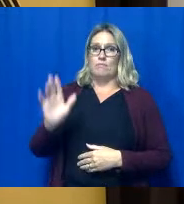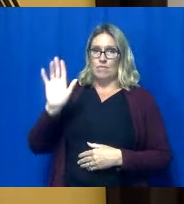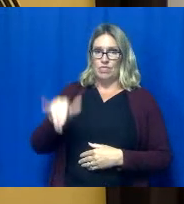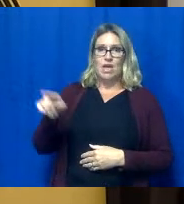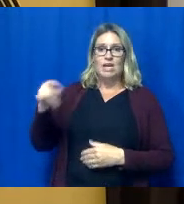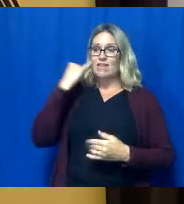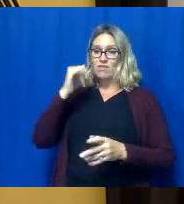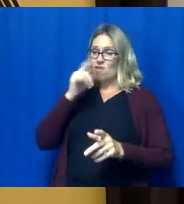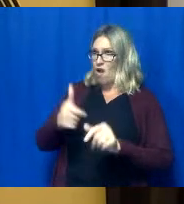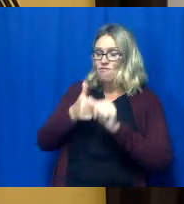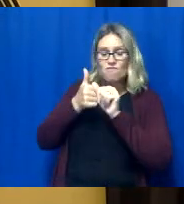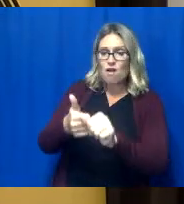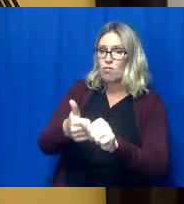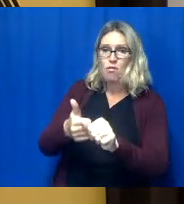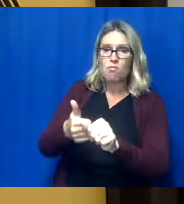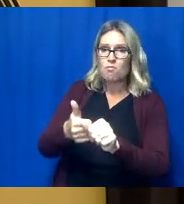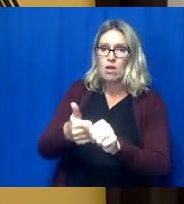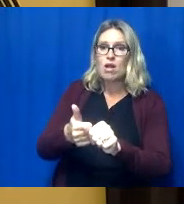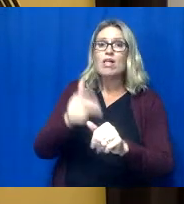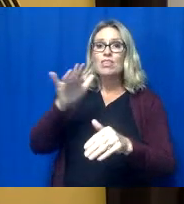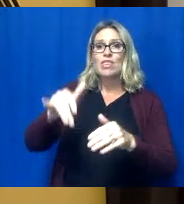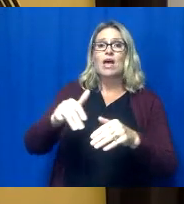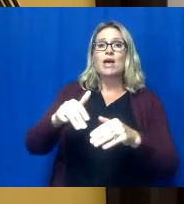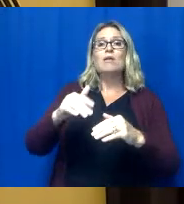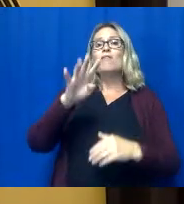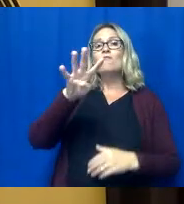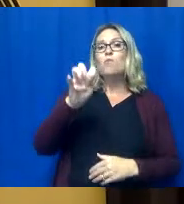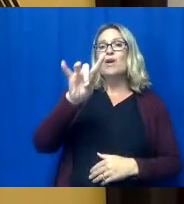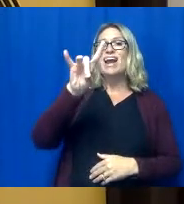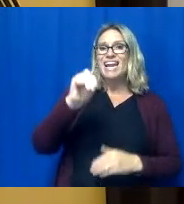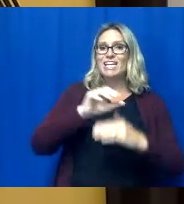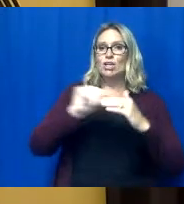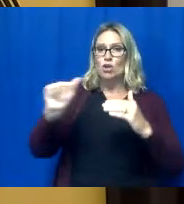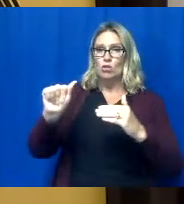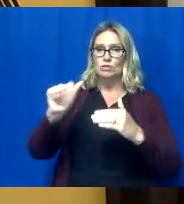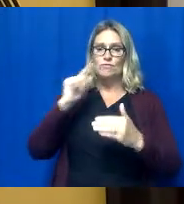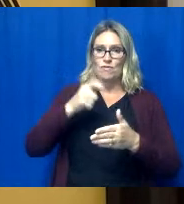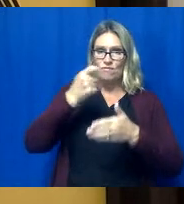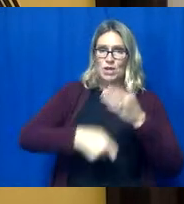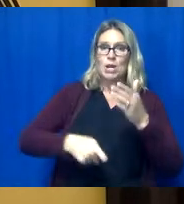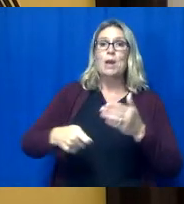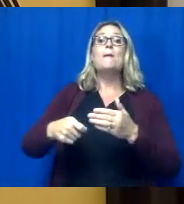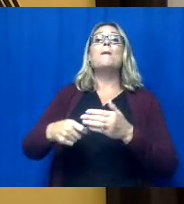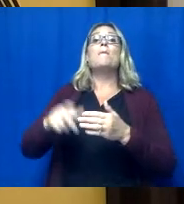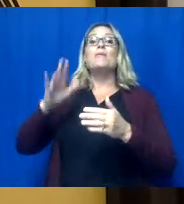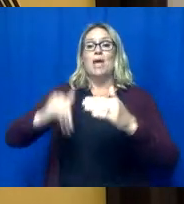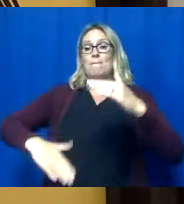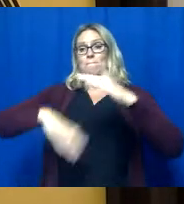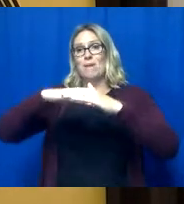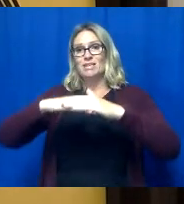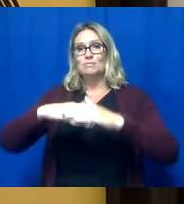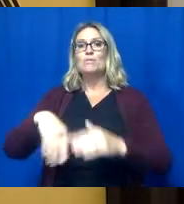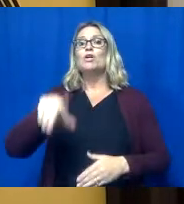noncompliance, the minimum fine is $480 and the maximum fine is $20,400.